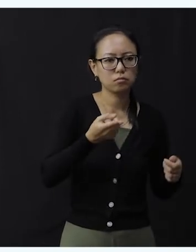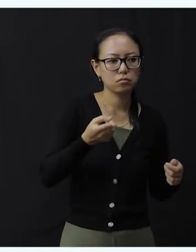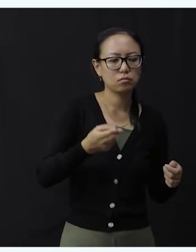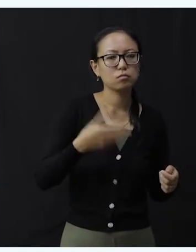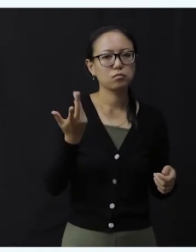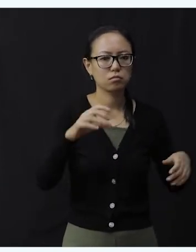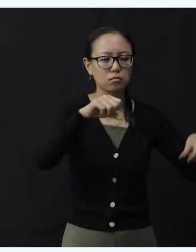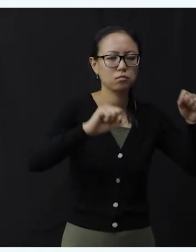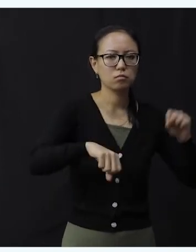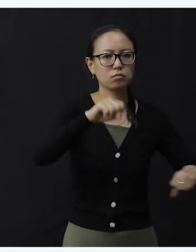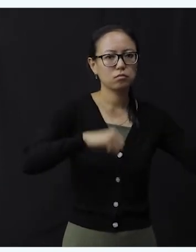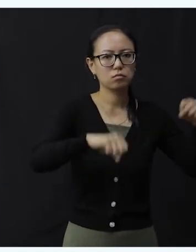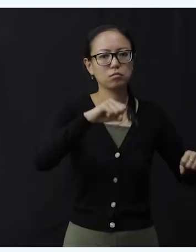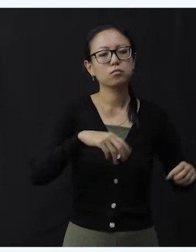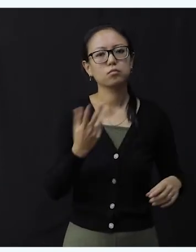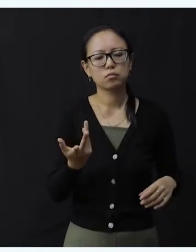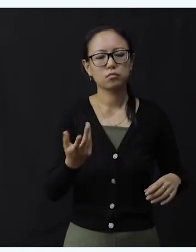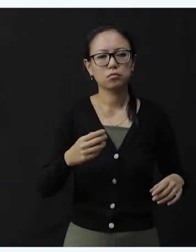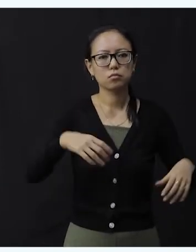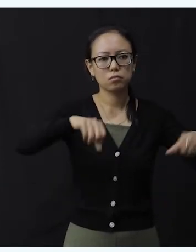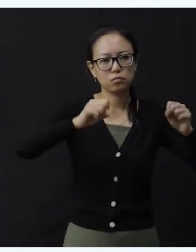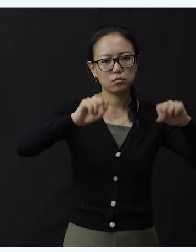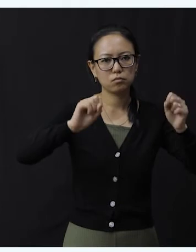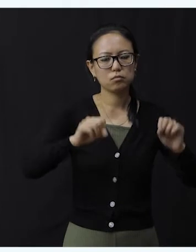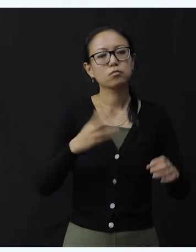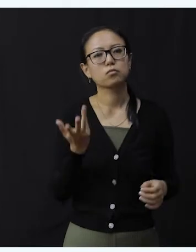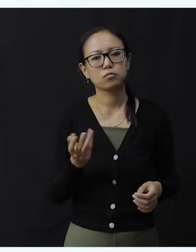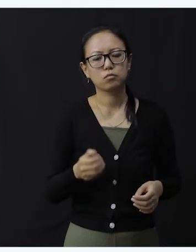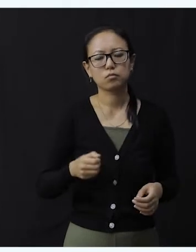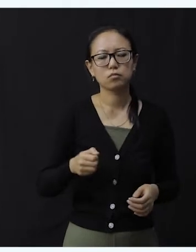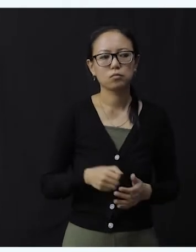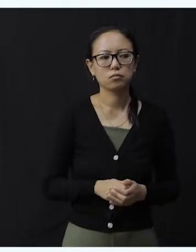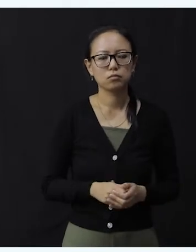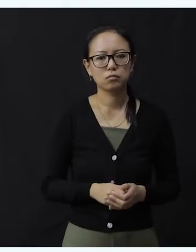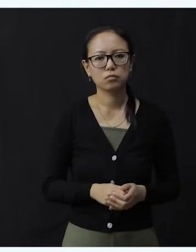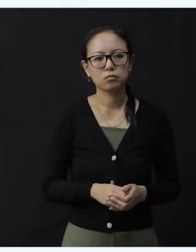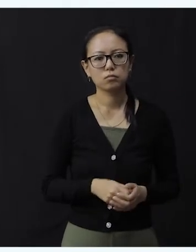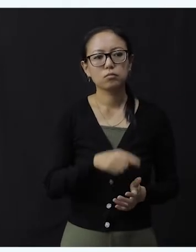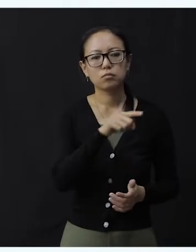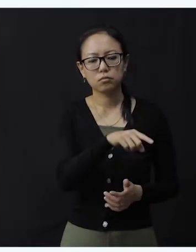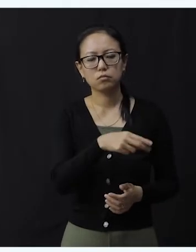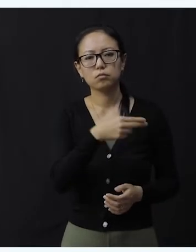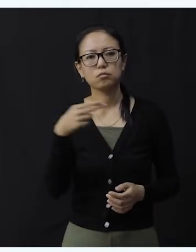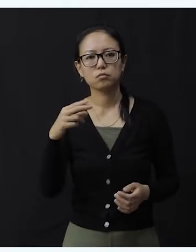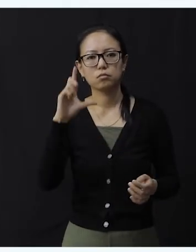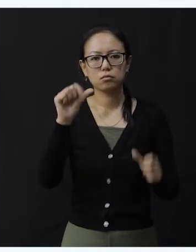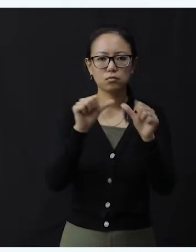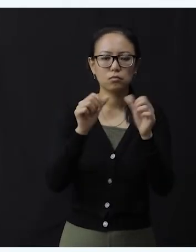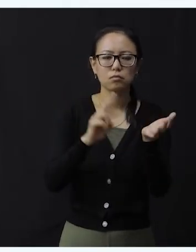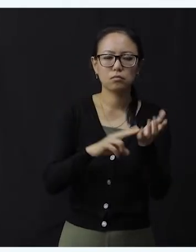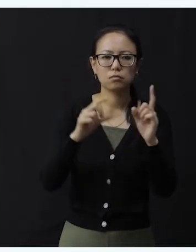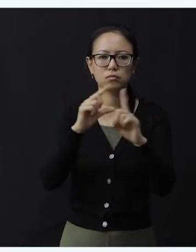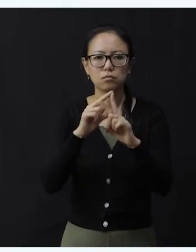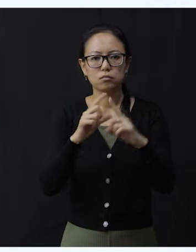vehicles that we used on land, that used to move on land, are called as a land transport. Next is